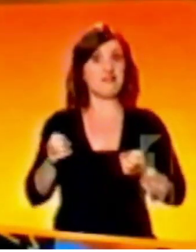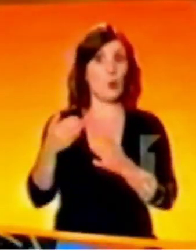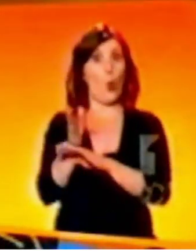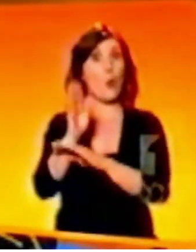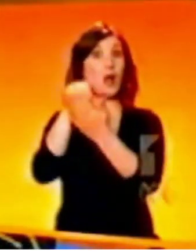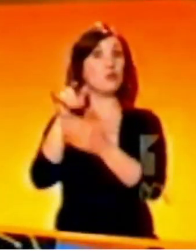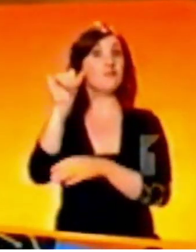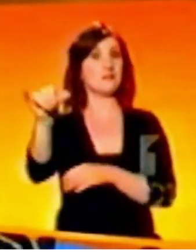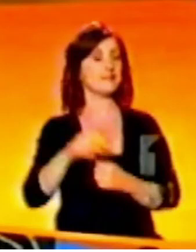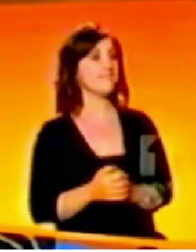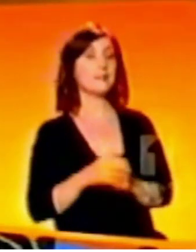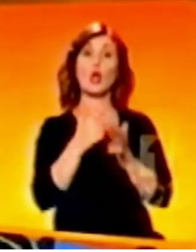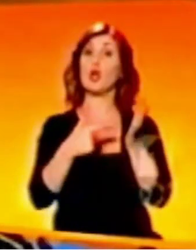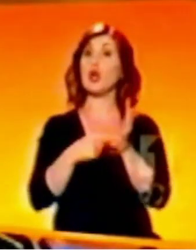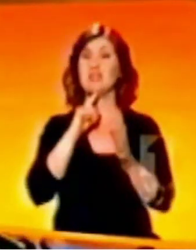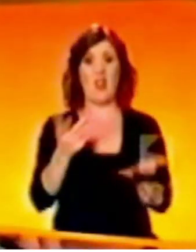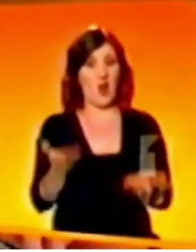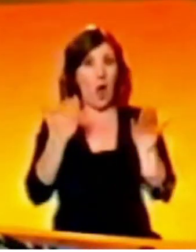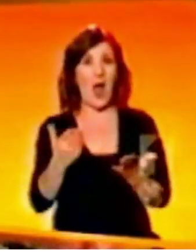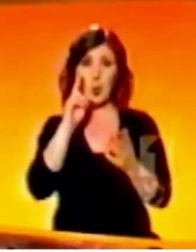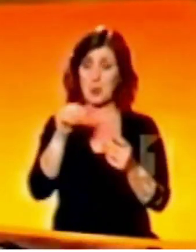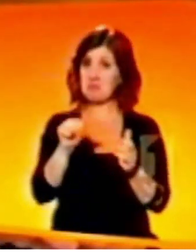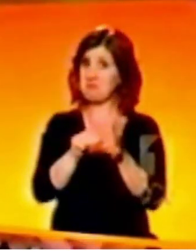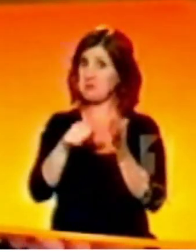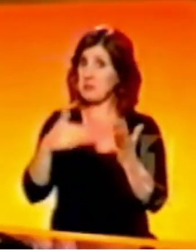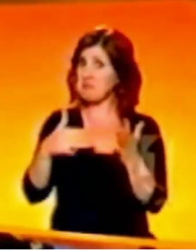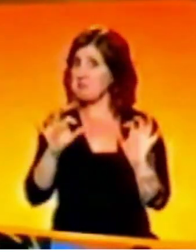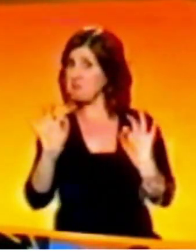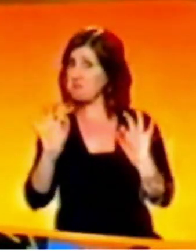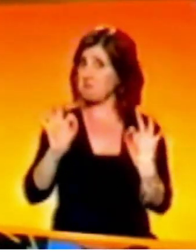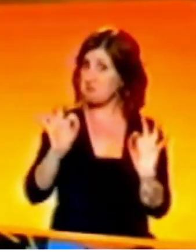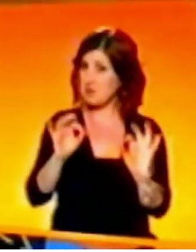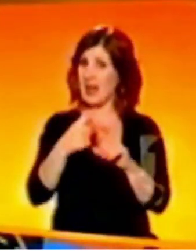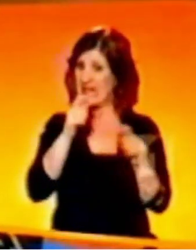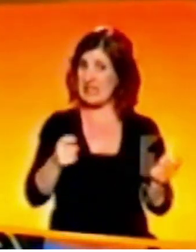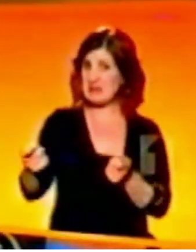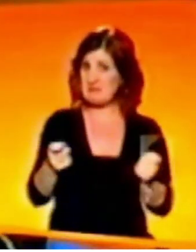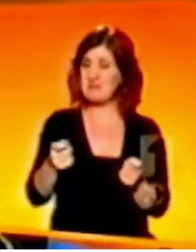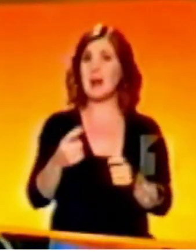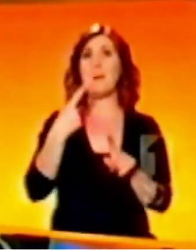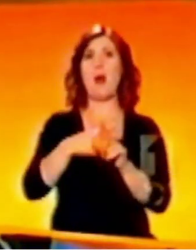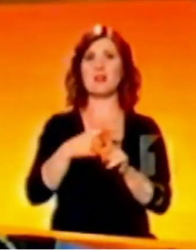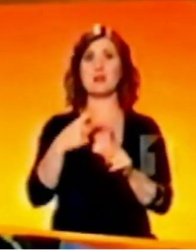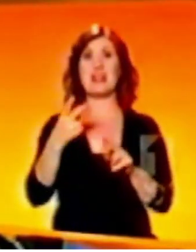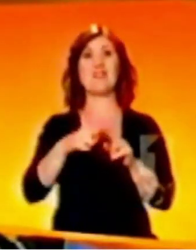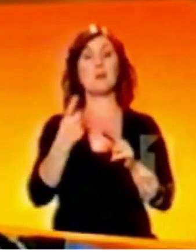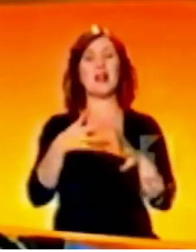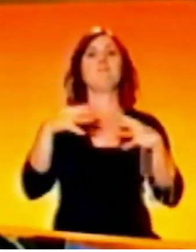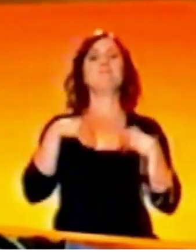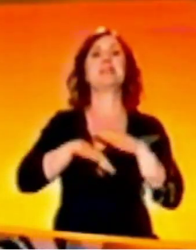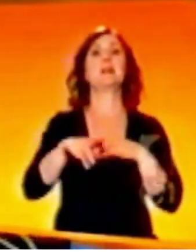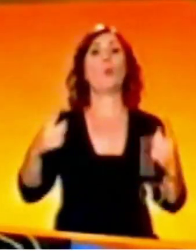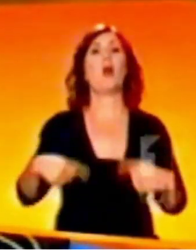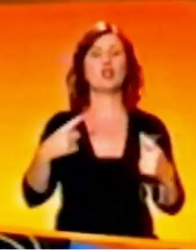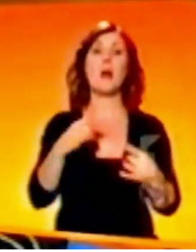light, it seems to be cost effective, it is manoeuvrable. It sounds like it will make transition to life in a wheelchair a lot